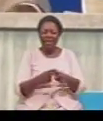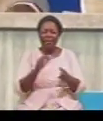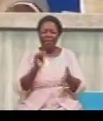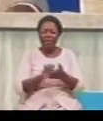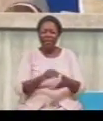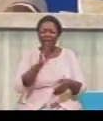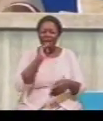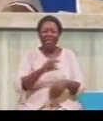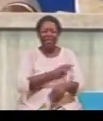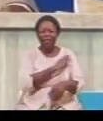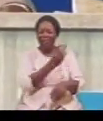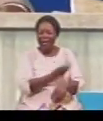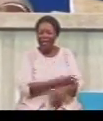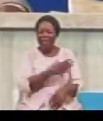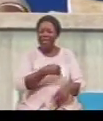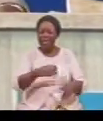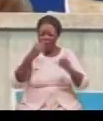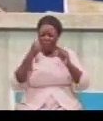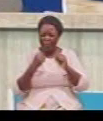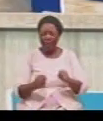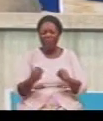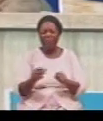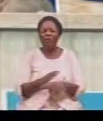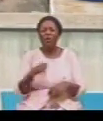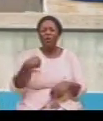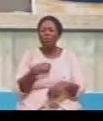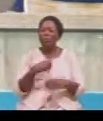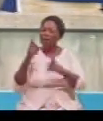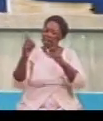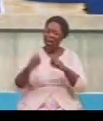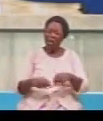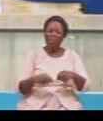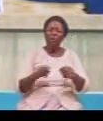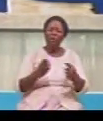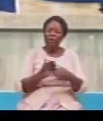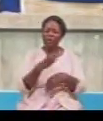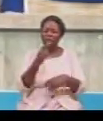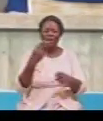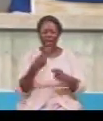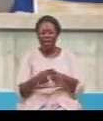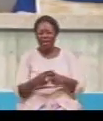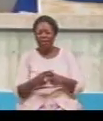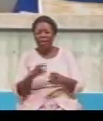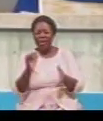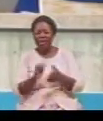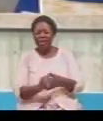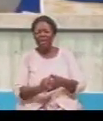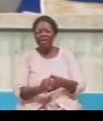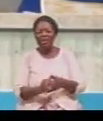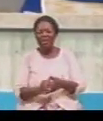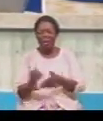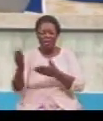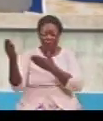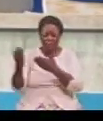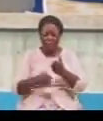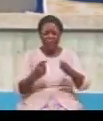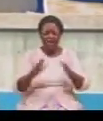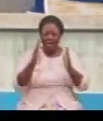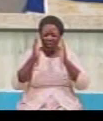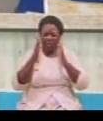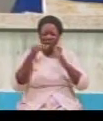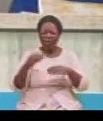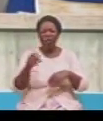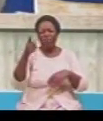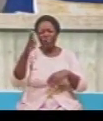is mighty and powerful. We come through the name that draws the attention of